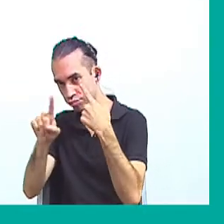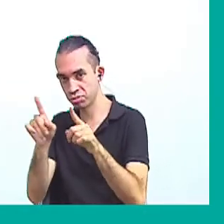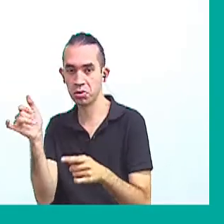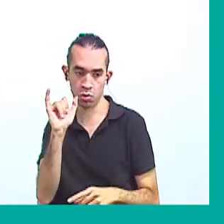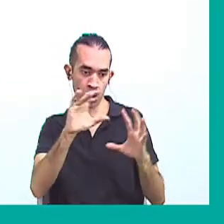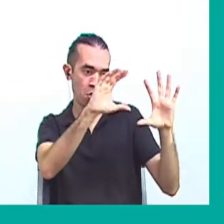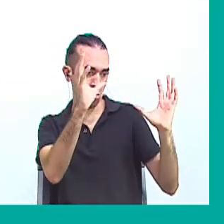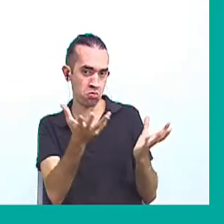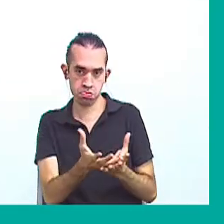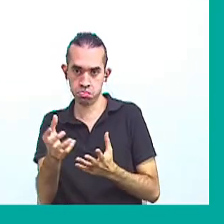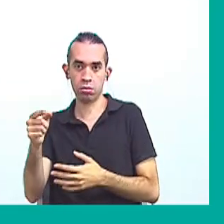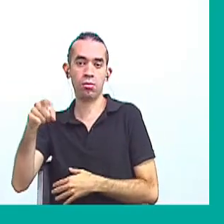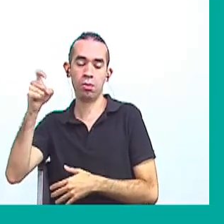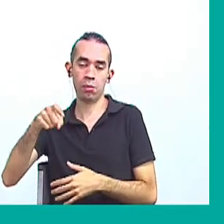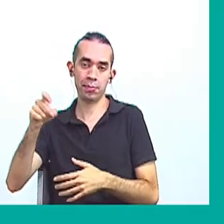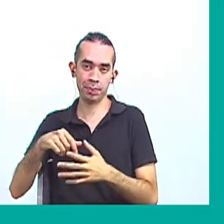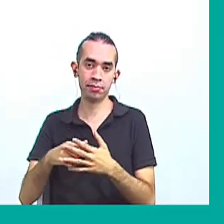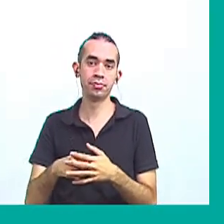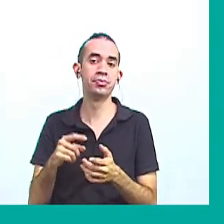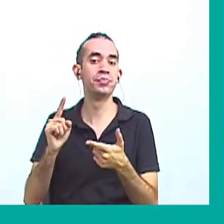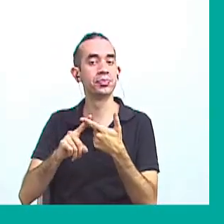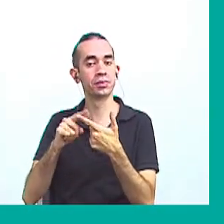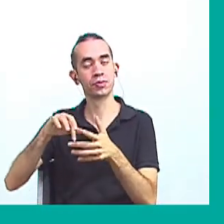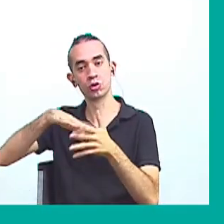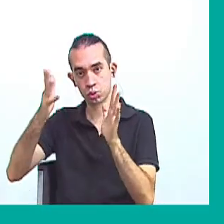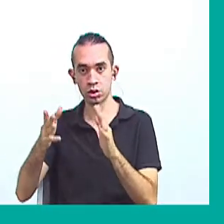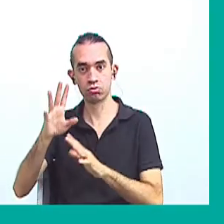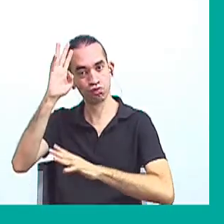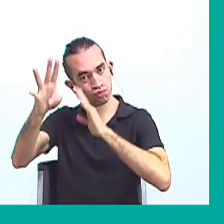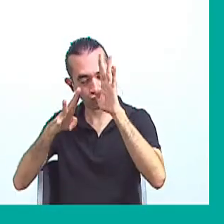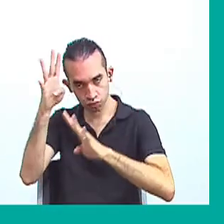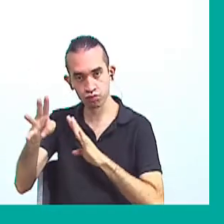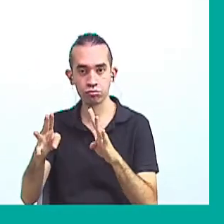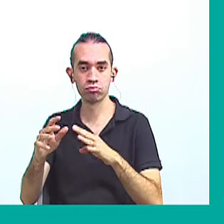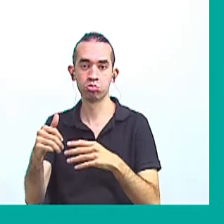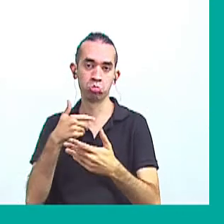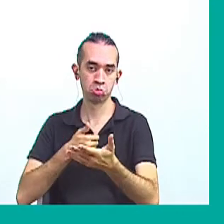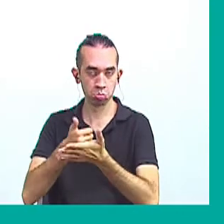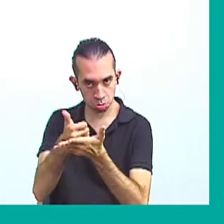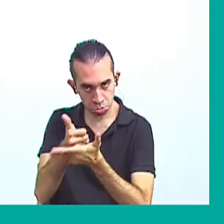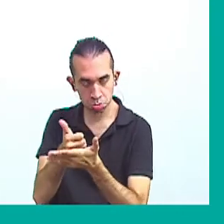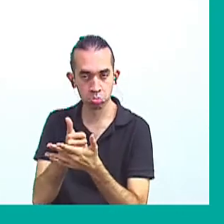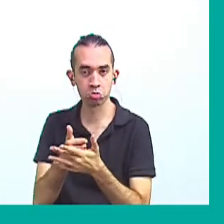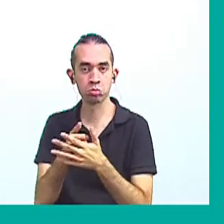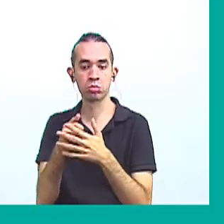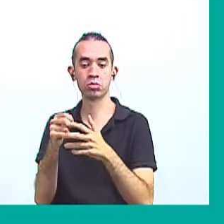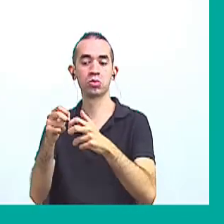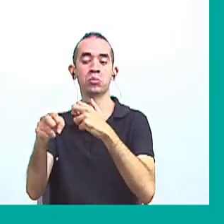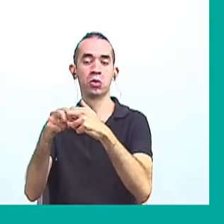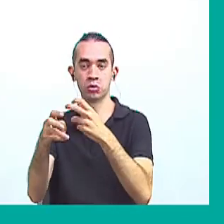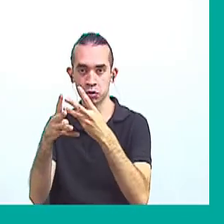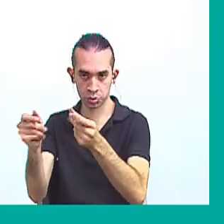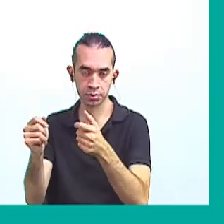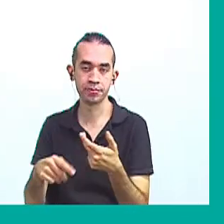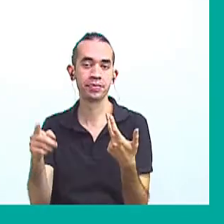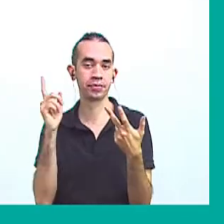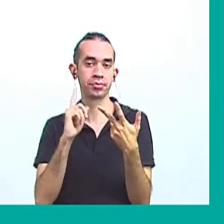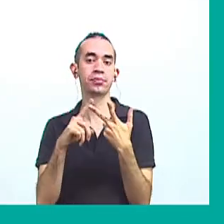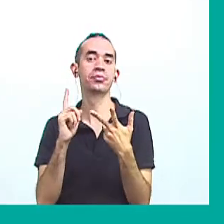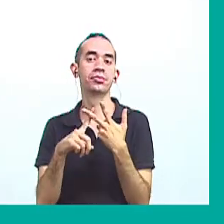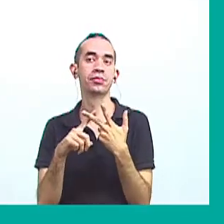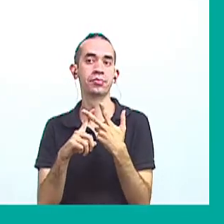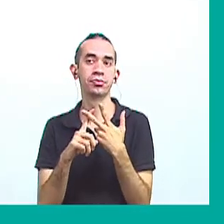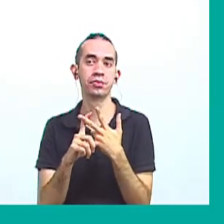needed. Students become creative, collaborative, and problem solvers. The next pro is that students become